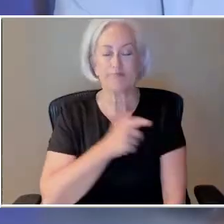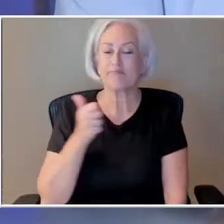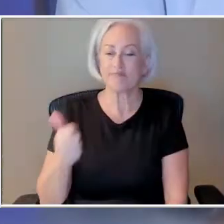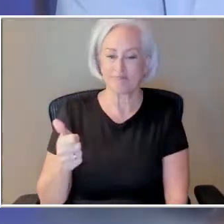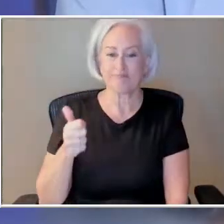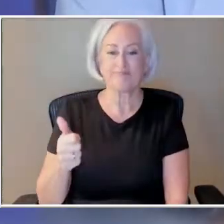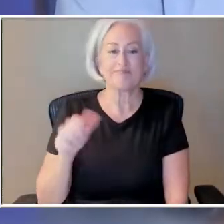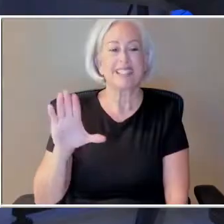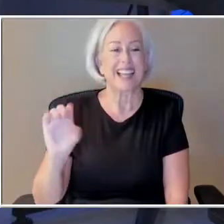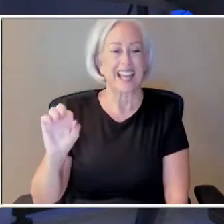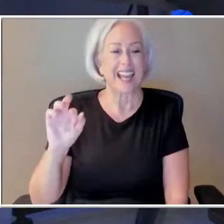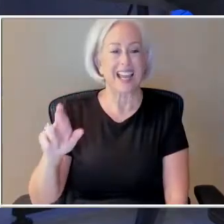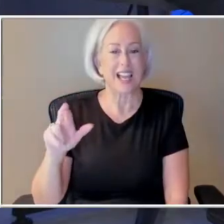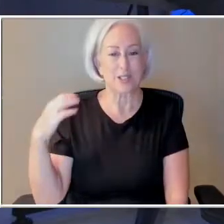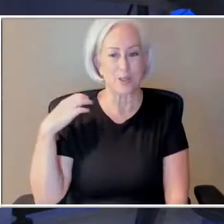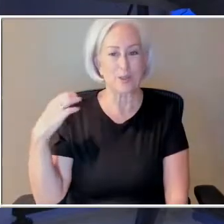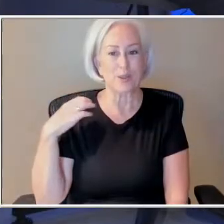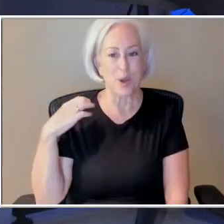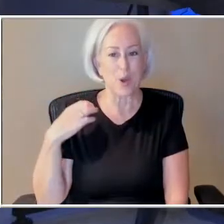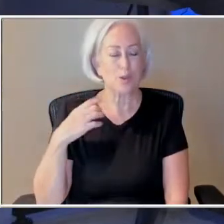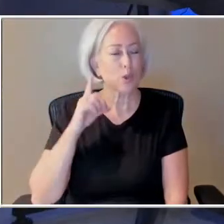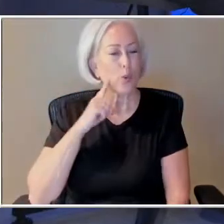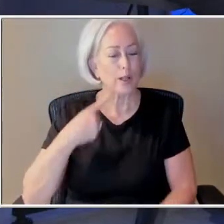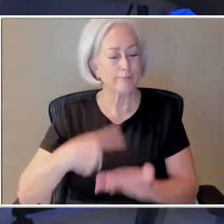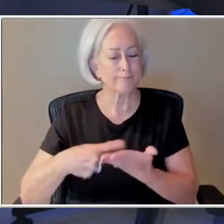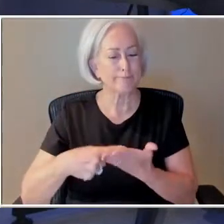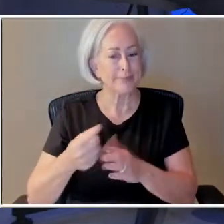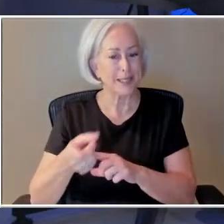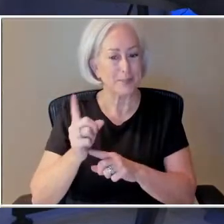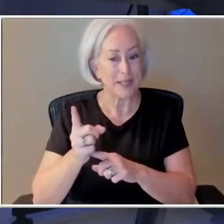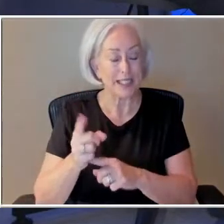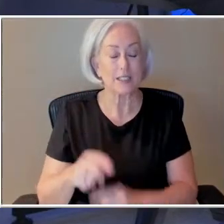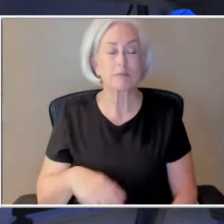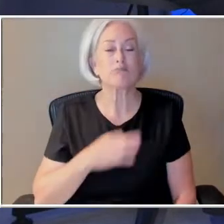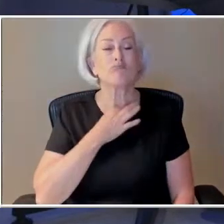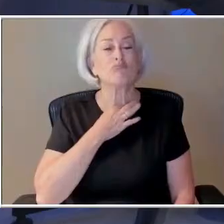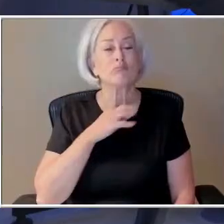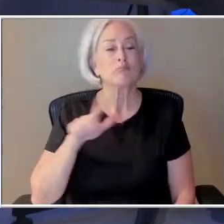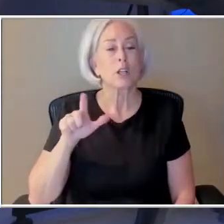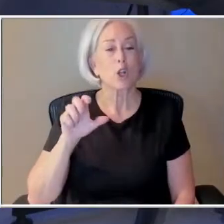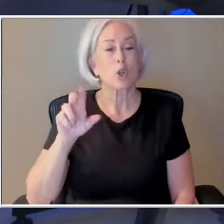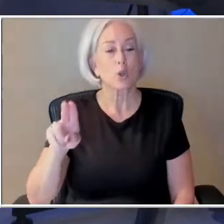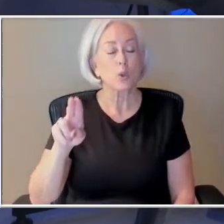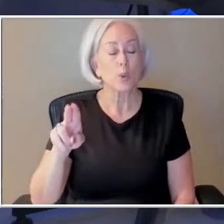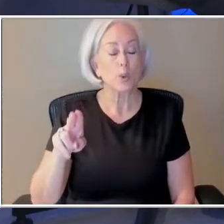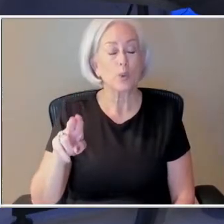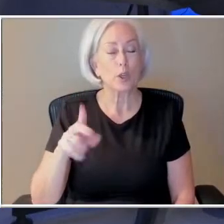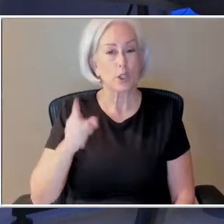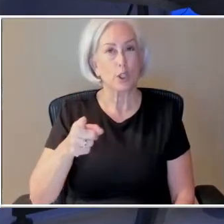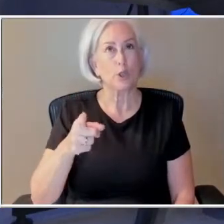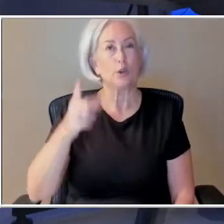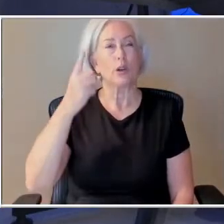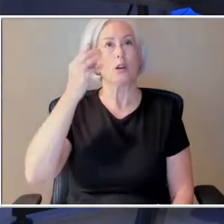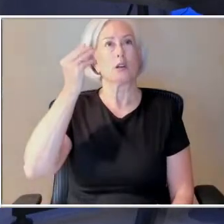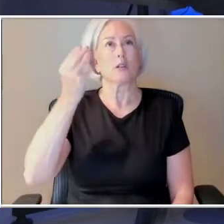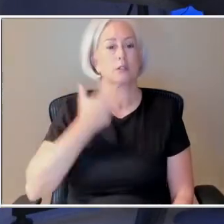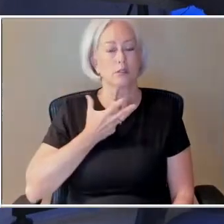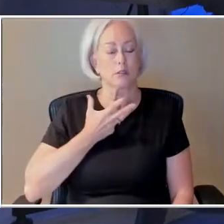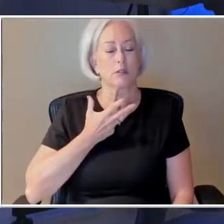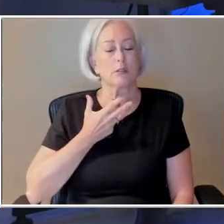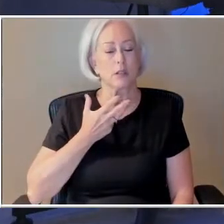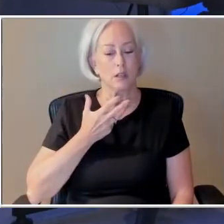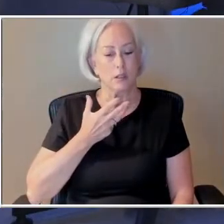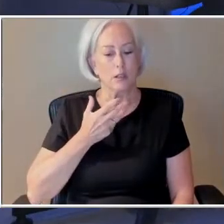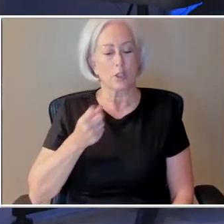coach. We're going to get into that in a second. Lou, I do want to ask you, you talk about that moment when everything changed. You're driving and you